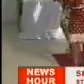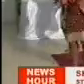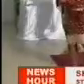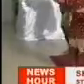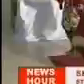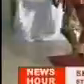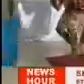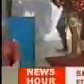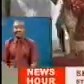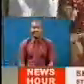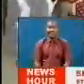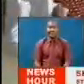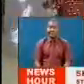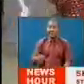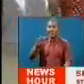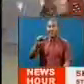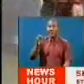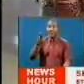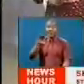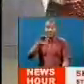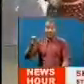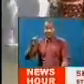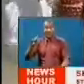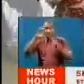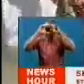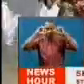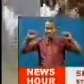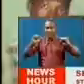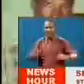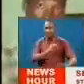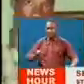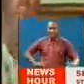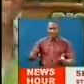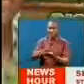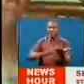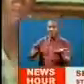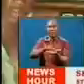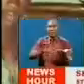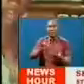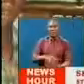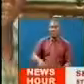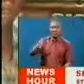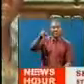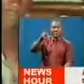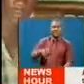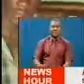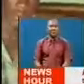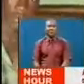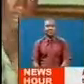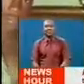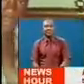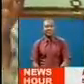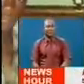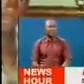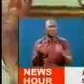Agnes Jan Ajay is the SRC president of King's University College. We are on campus. There's a lot of